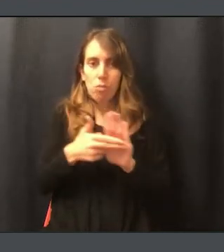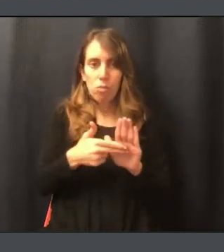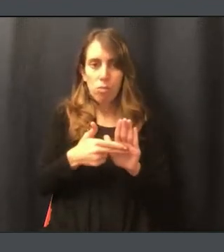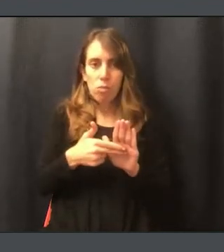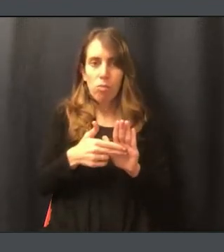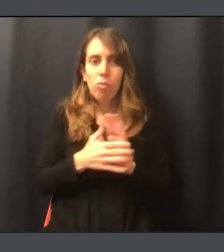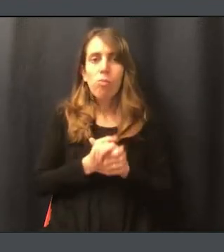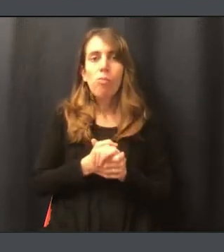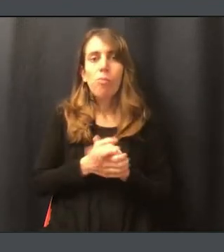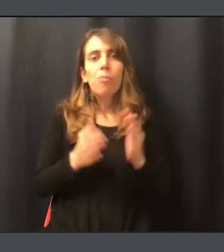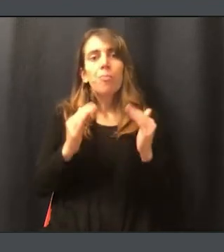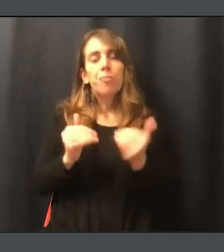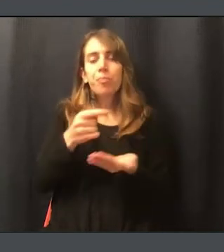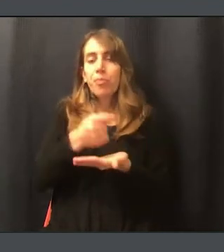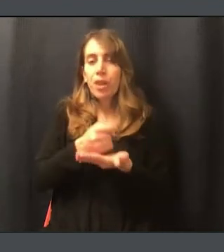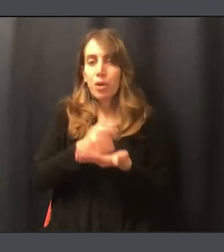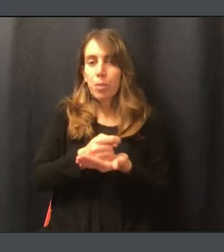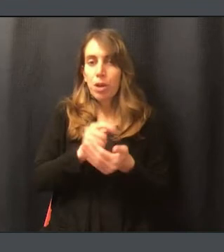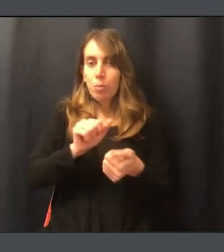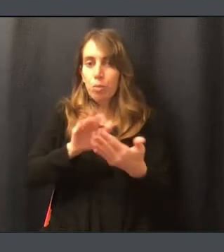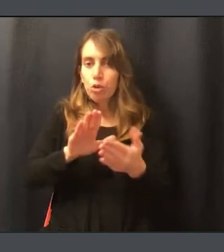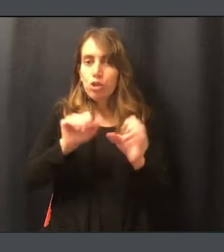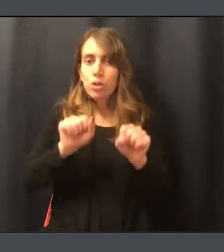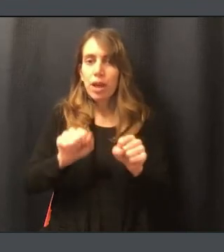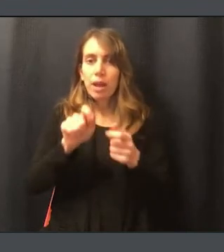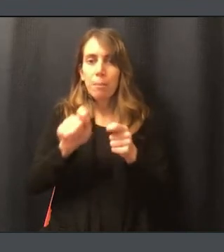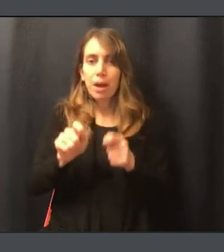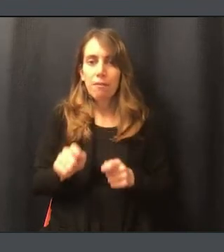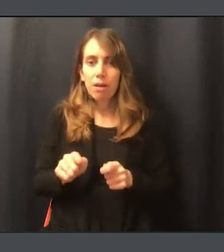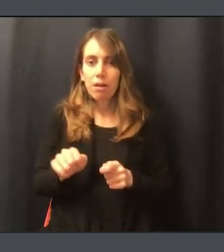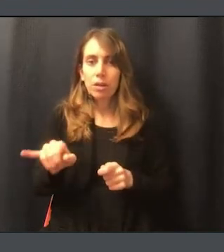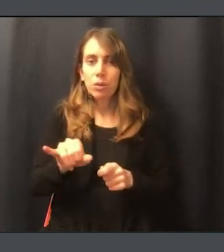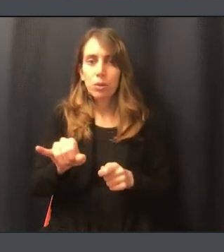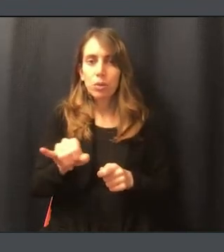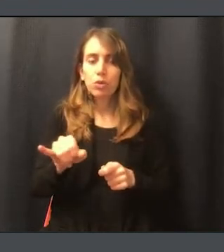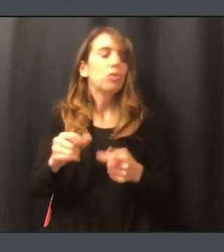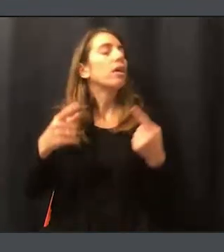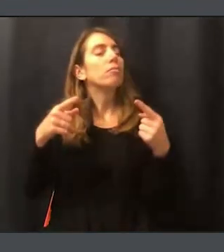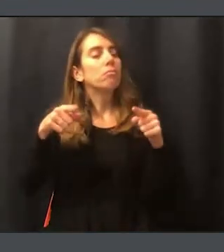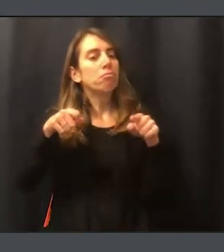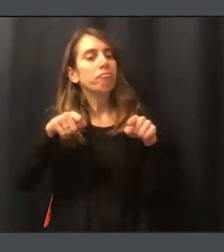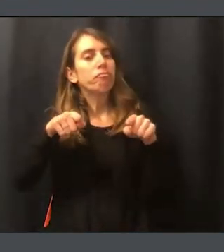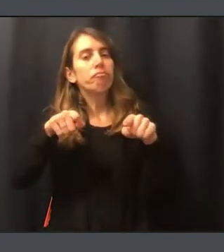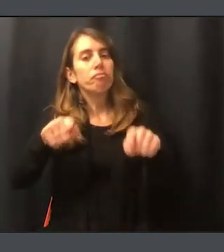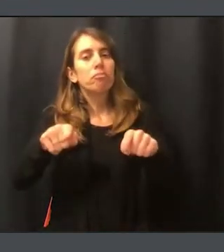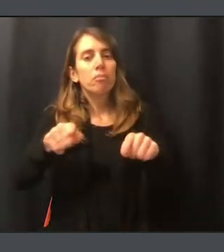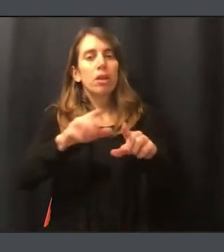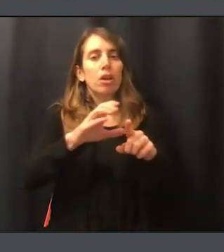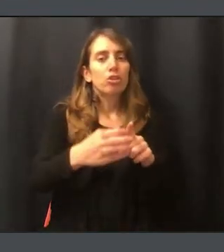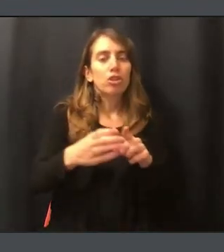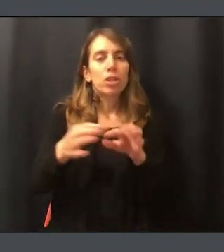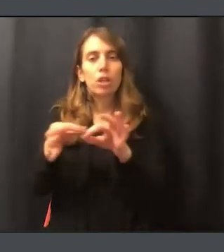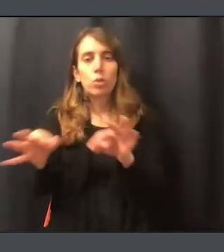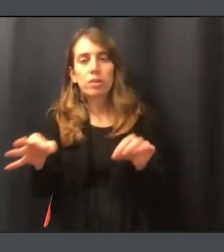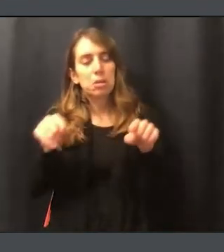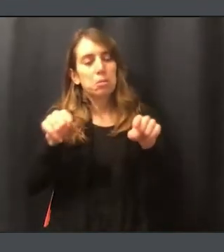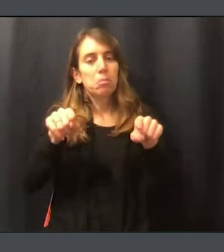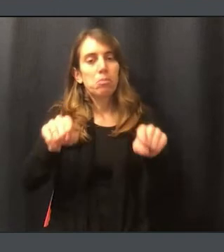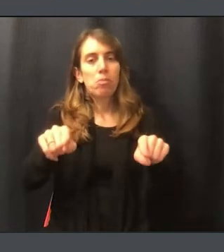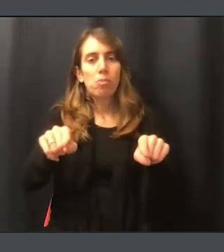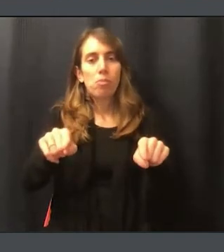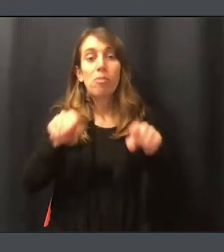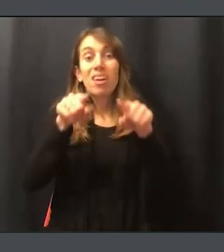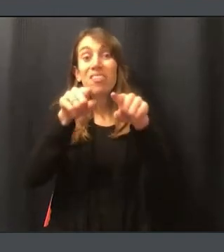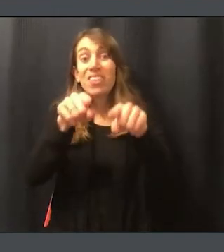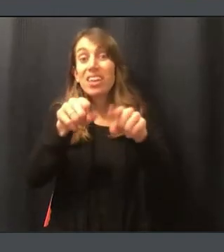Therapy approaches, you can also modify them so that they're congruent both culturally and linguistically. Not going to talk, this is just a game called Snail's